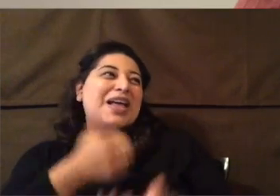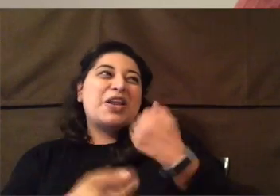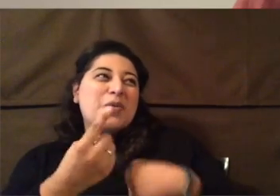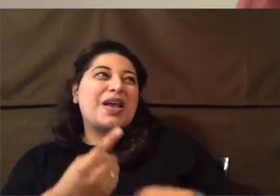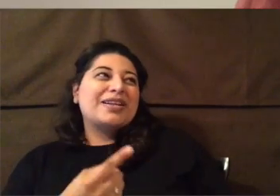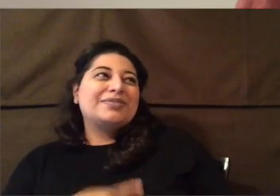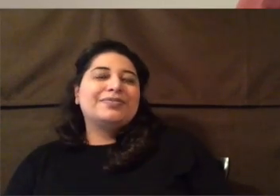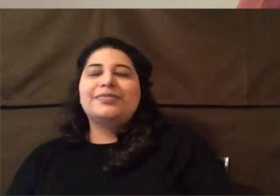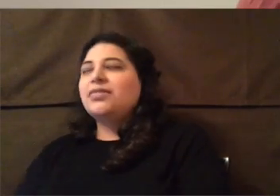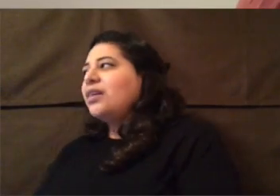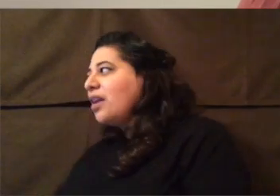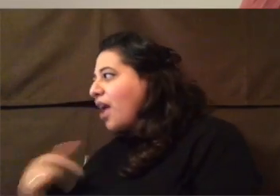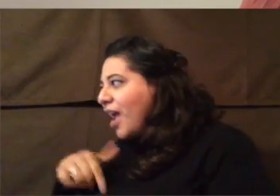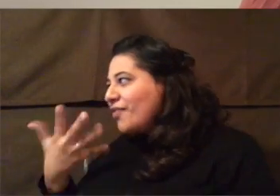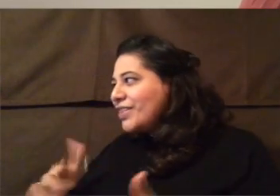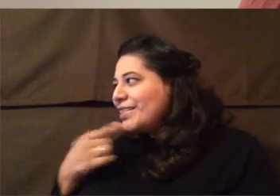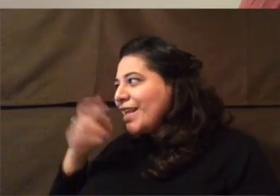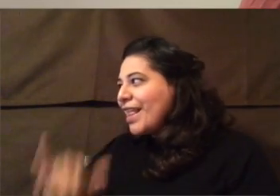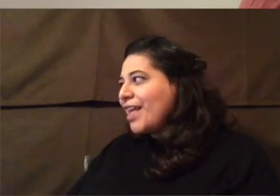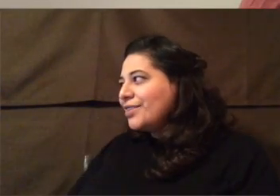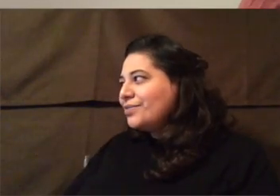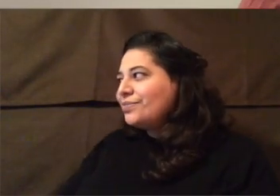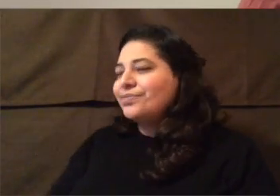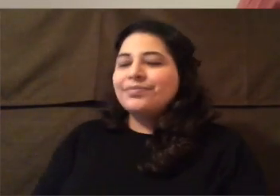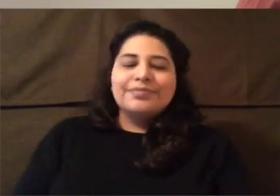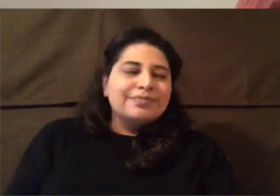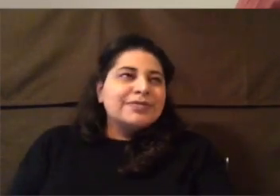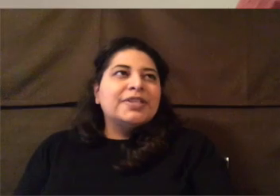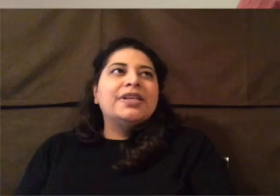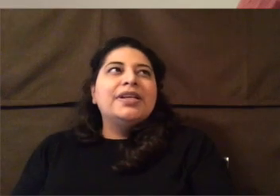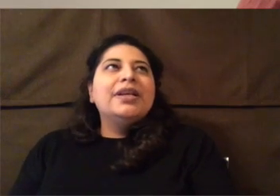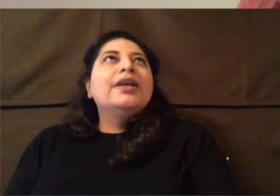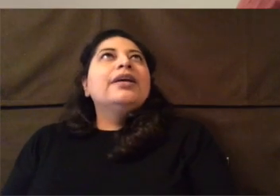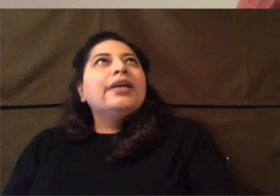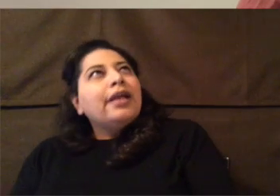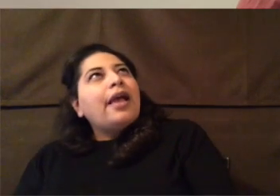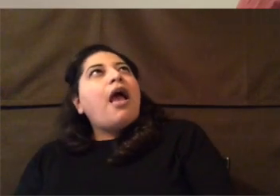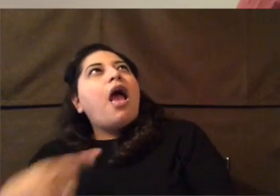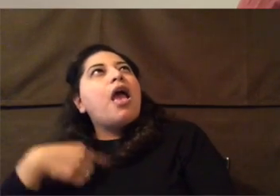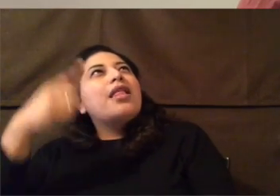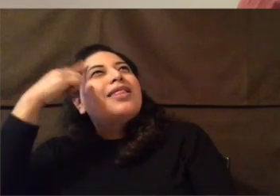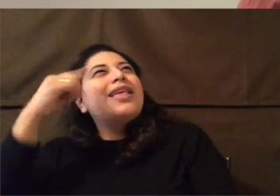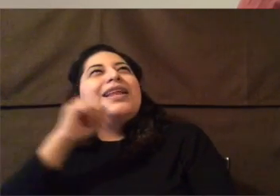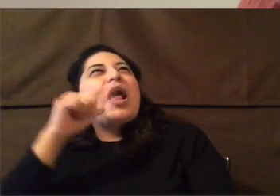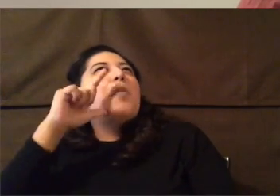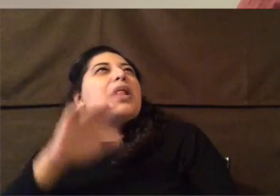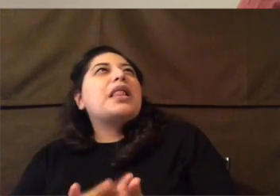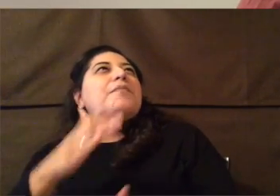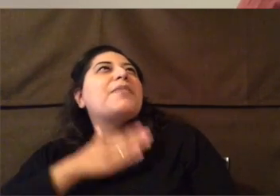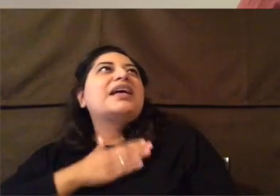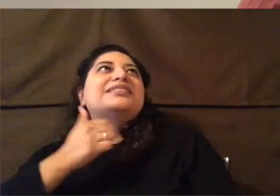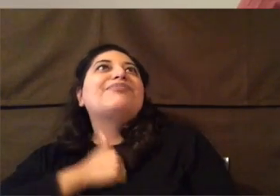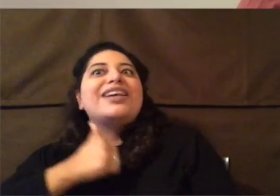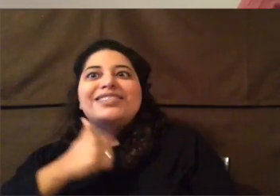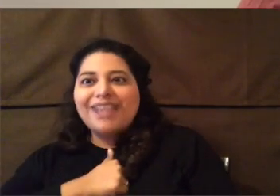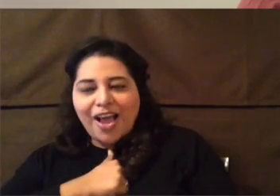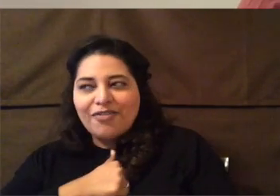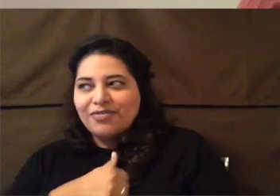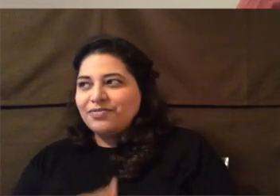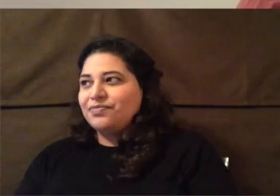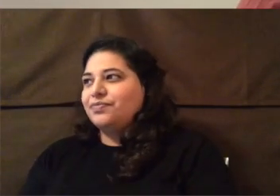Jack. "I already said that," said Annie. Jack sighed. "I think I'm starting not to believe it